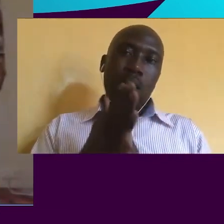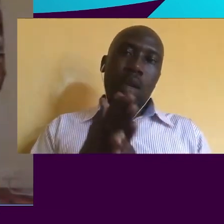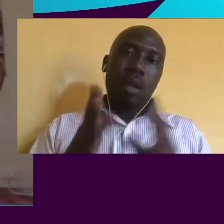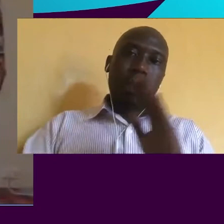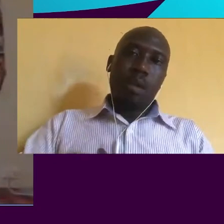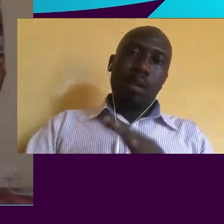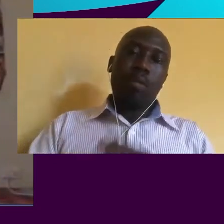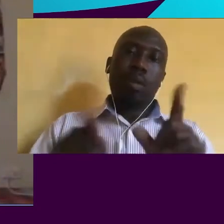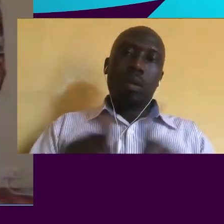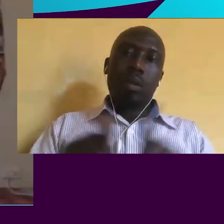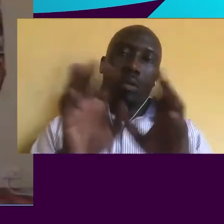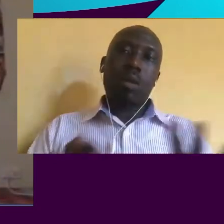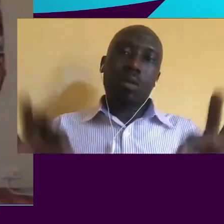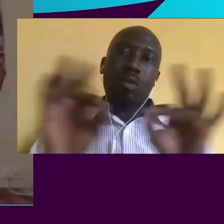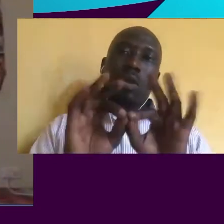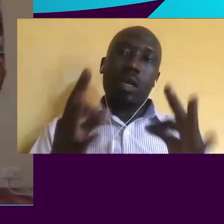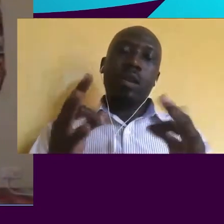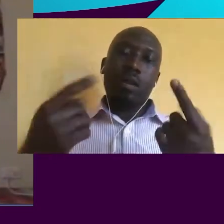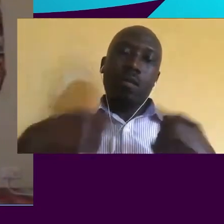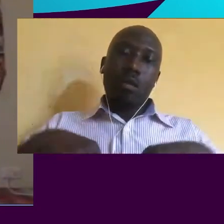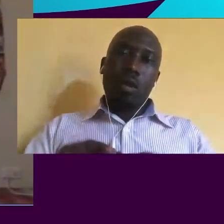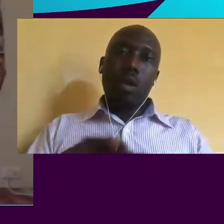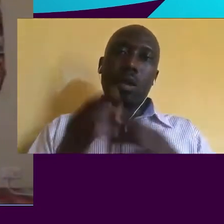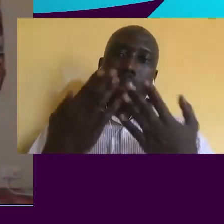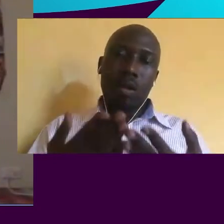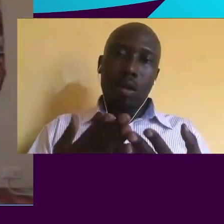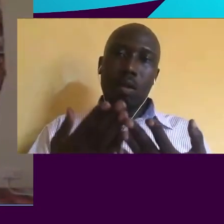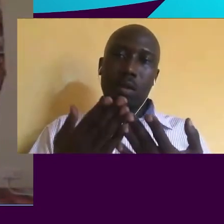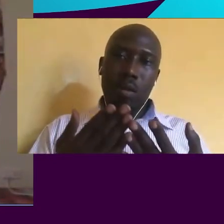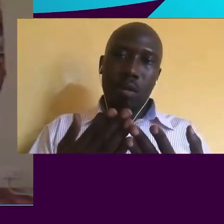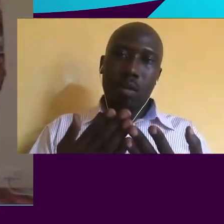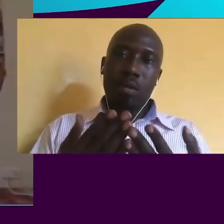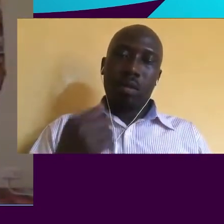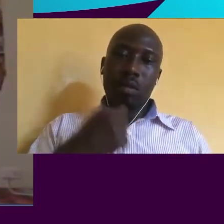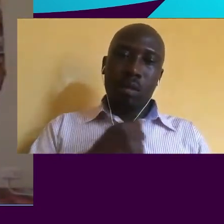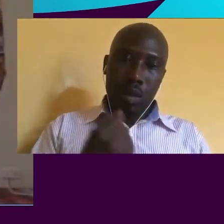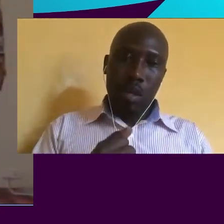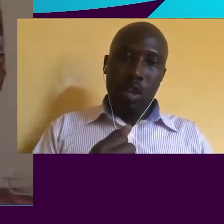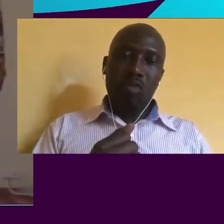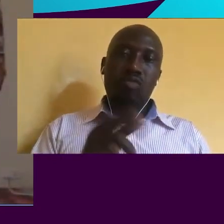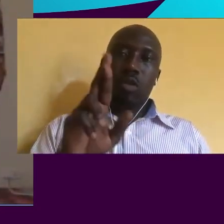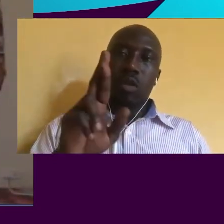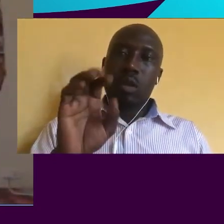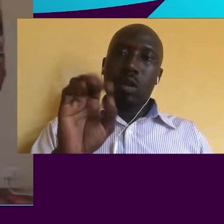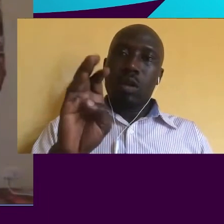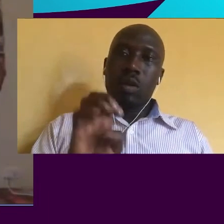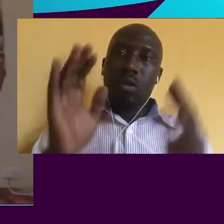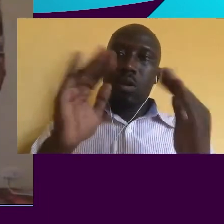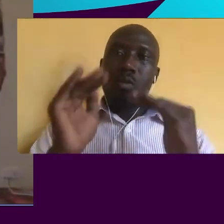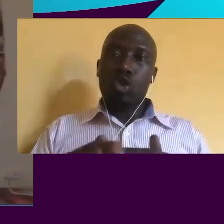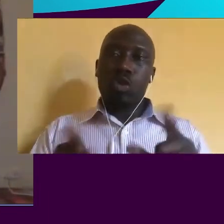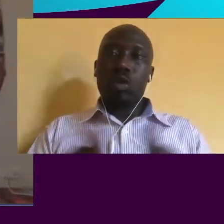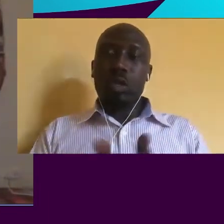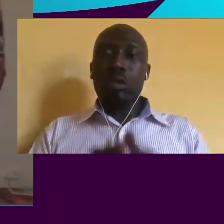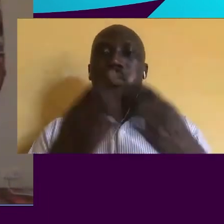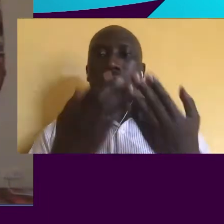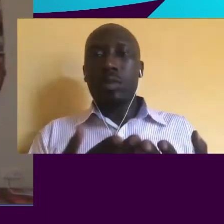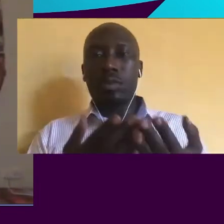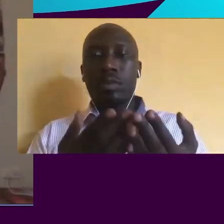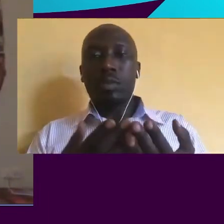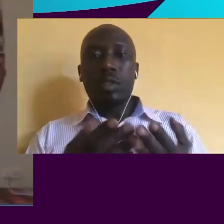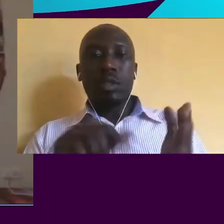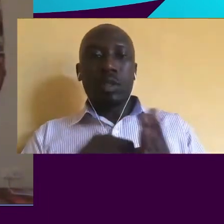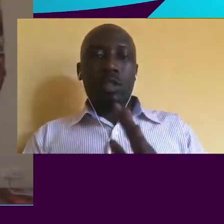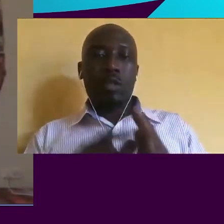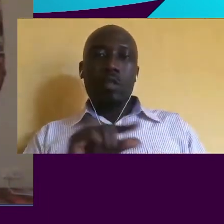thing for us, the concept of creating role models. And when it comes to gender equality and when it comes